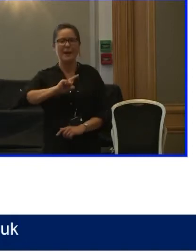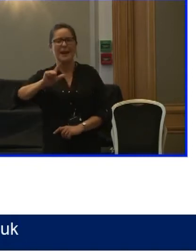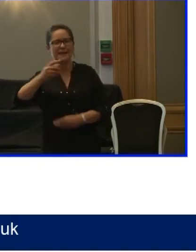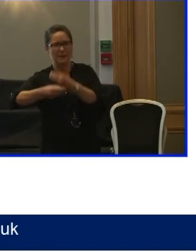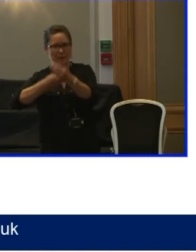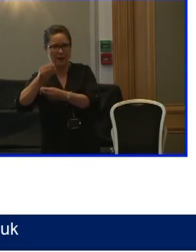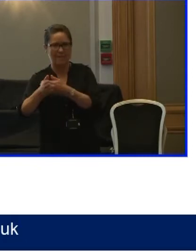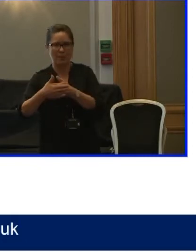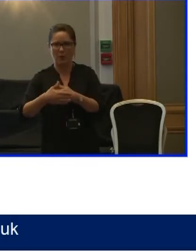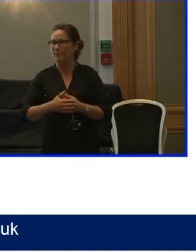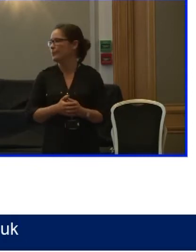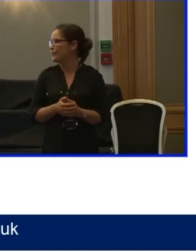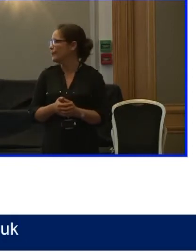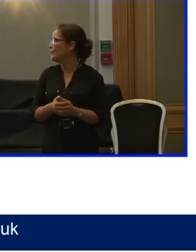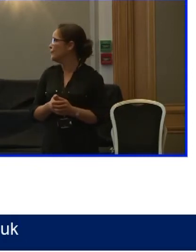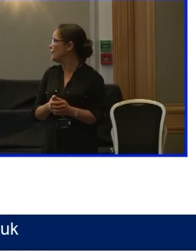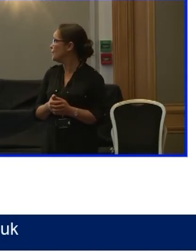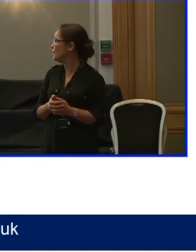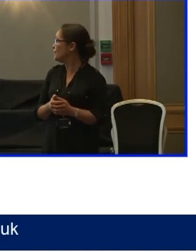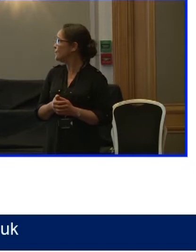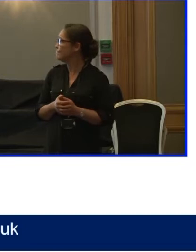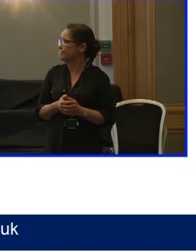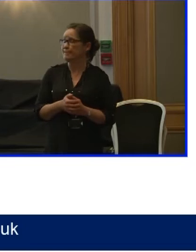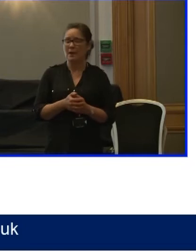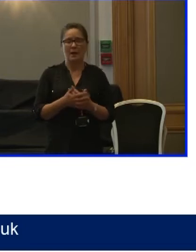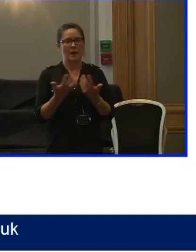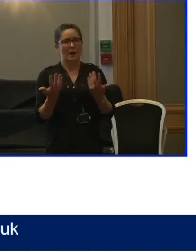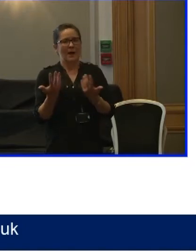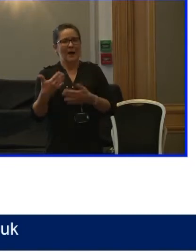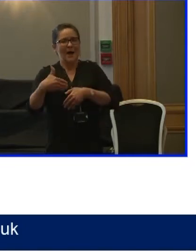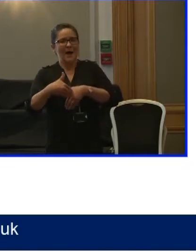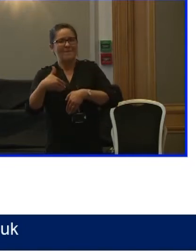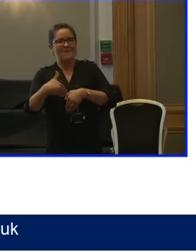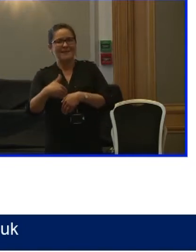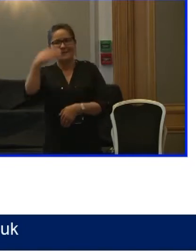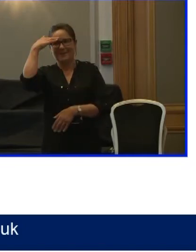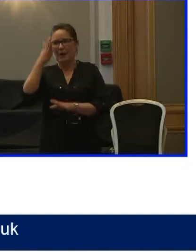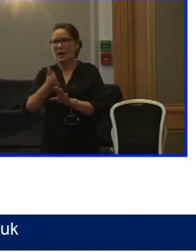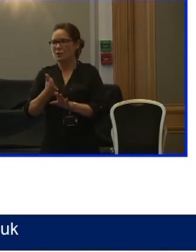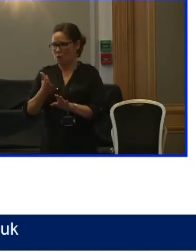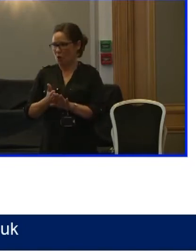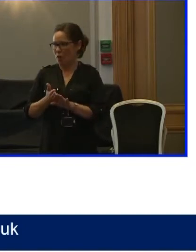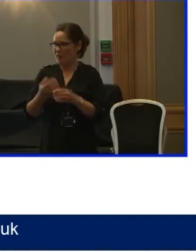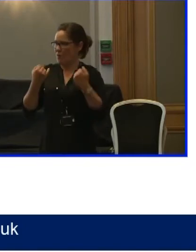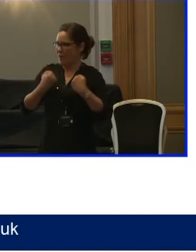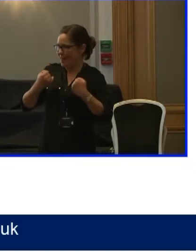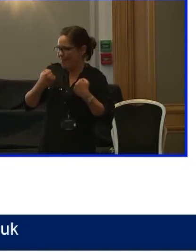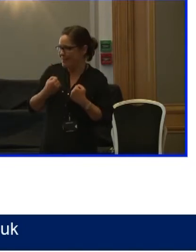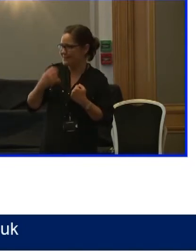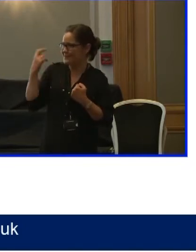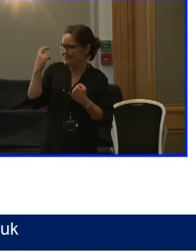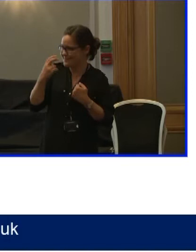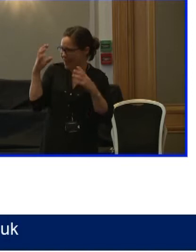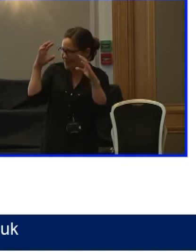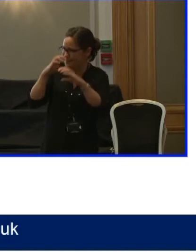on. There are inevitable psychological impacts, not only to the individual living with the condition, but also their family.